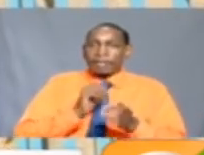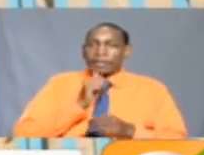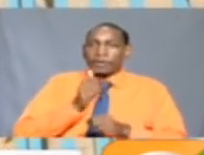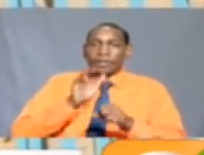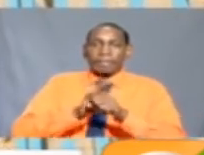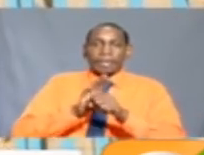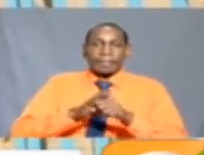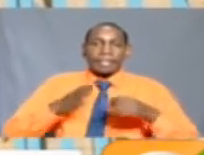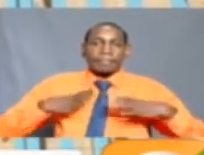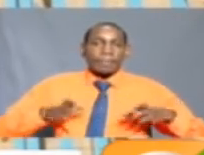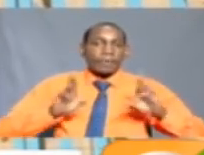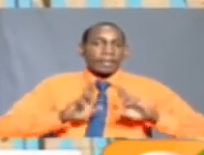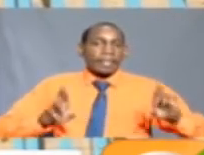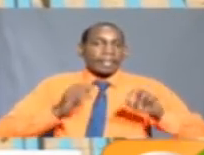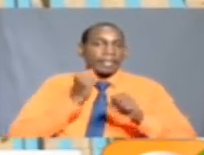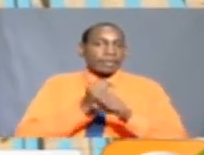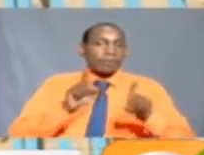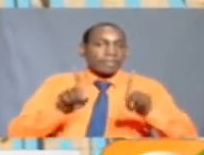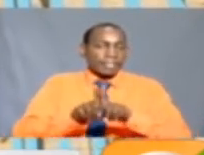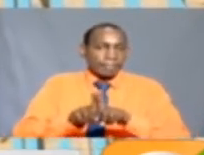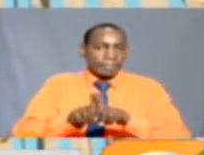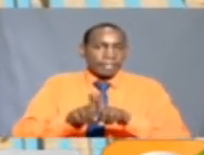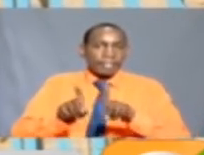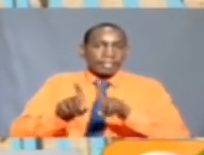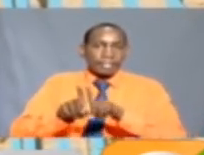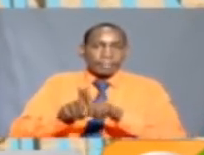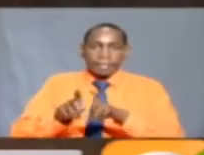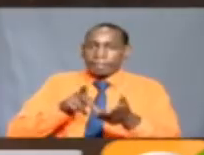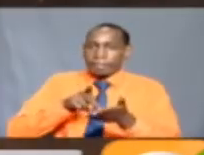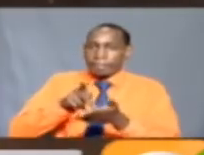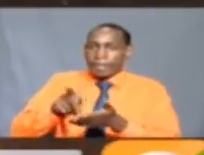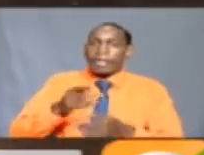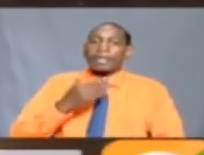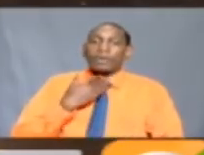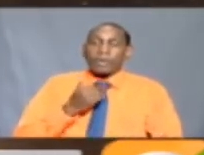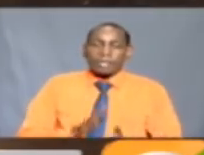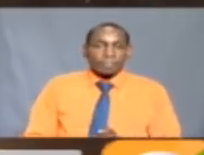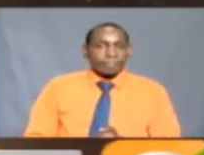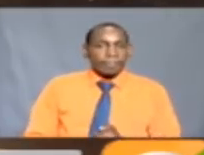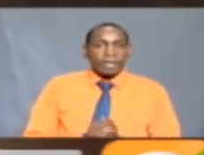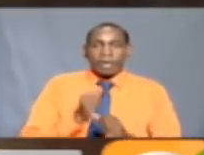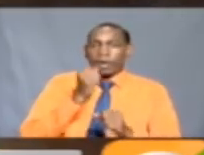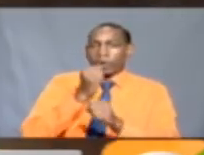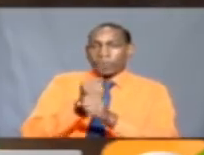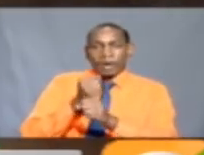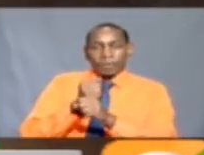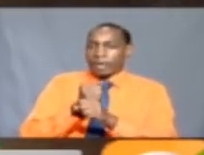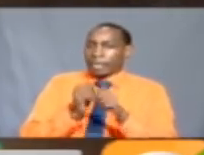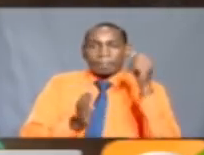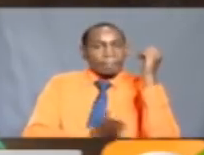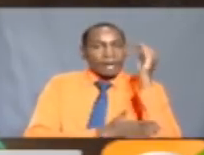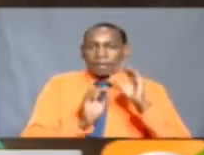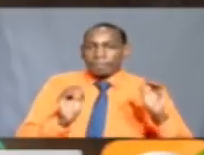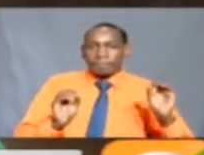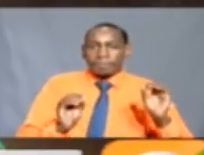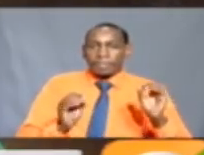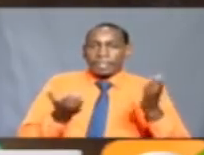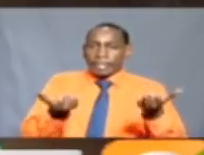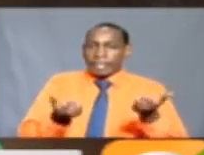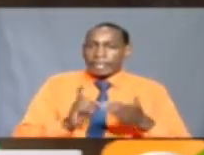would be willing to do, let alone be paid for. Kasi haikuangi mbaya, inatakanga mtu ako